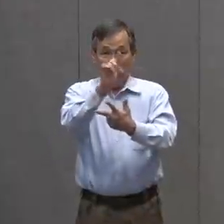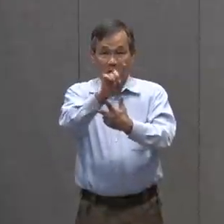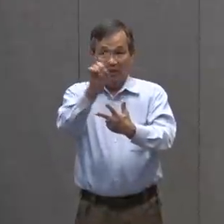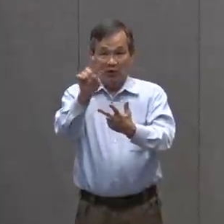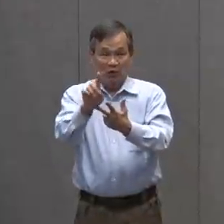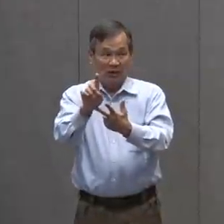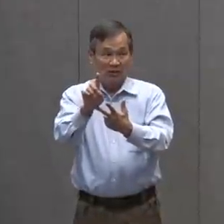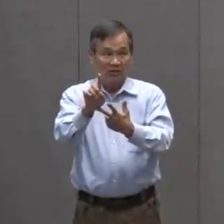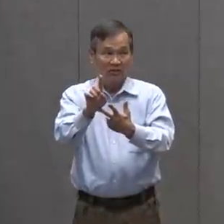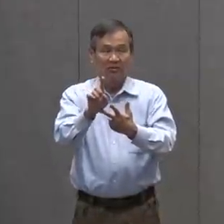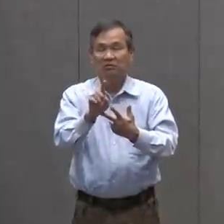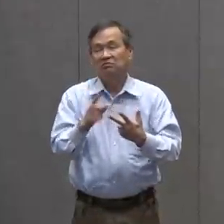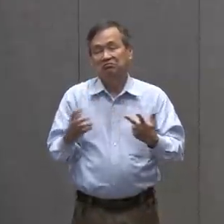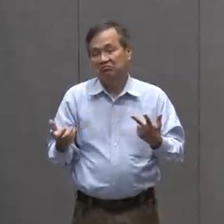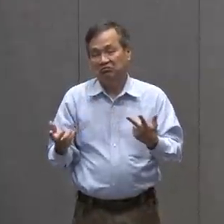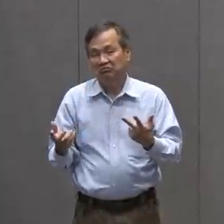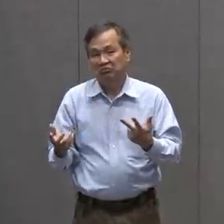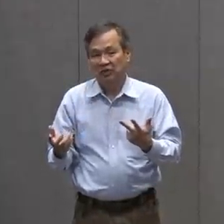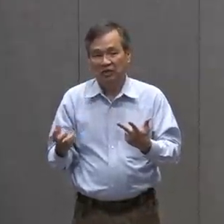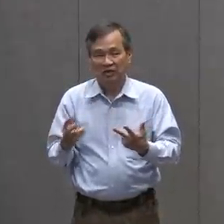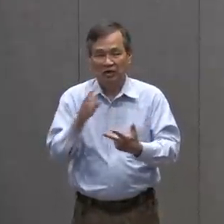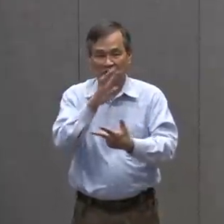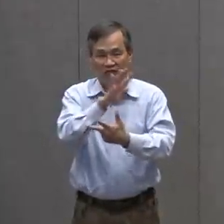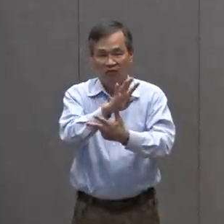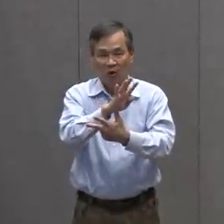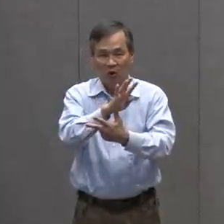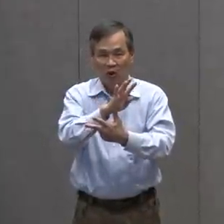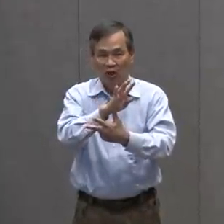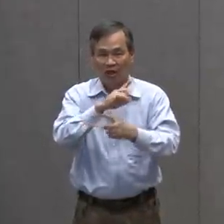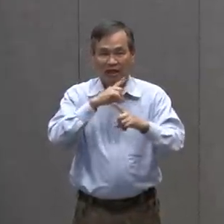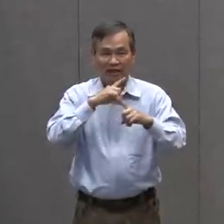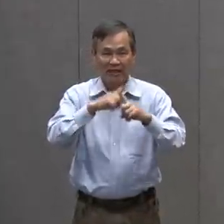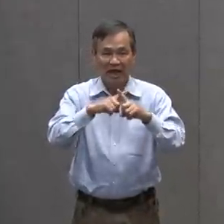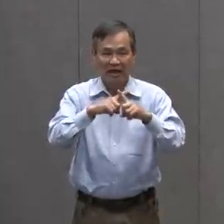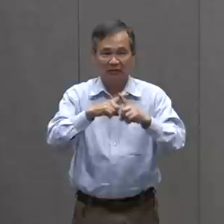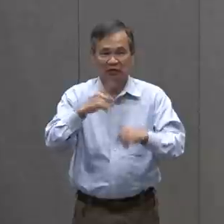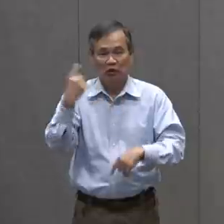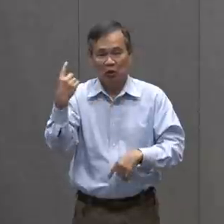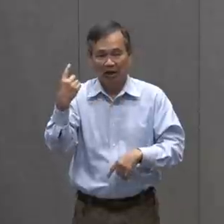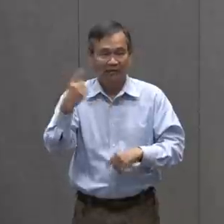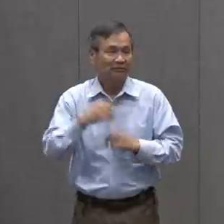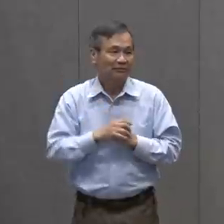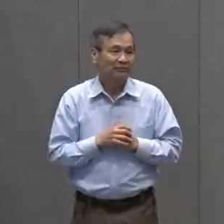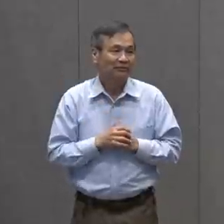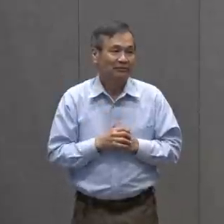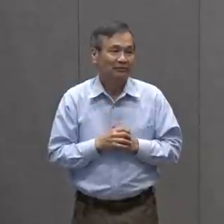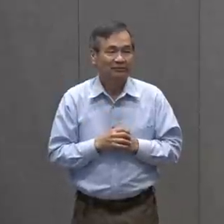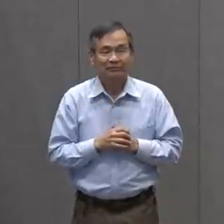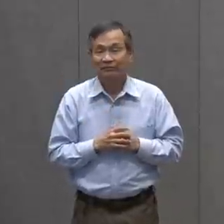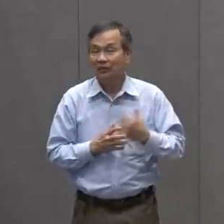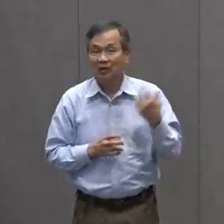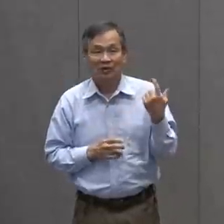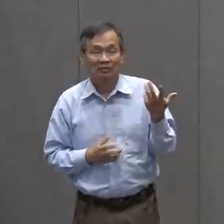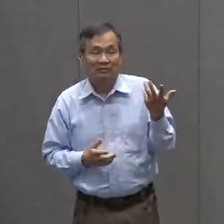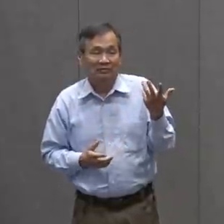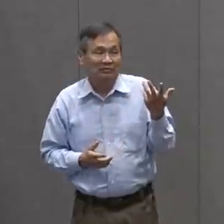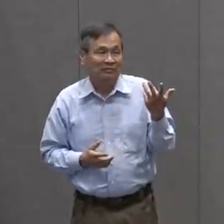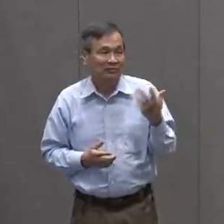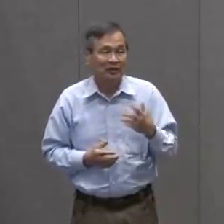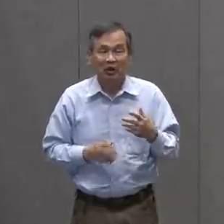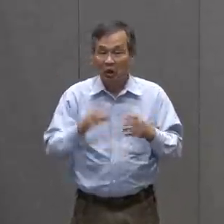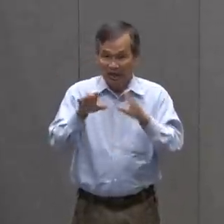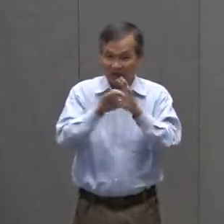1. So I'm going to do 4 times 1. Well, you could have done 1 times 1. There is only one.